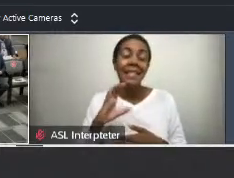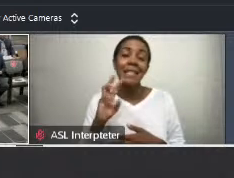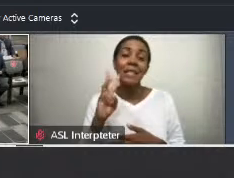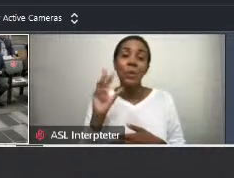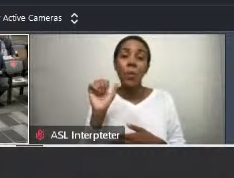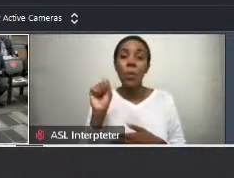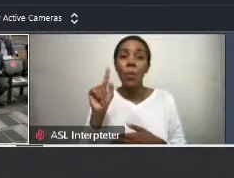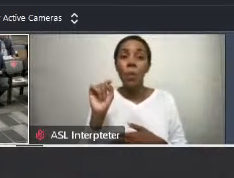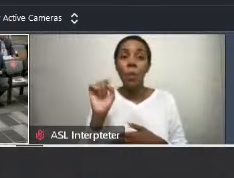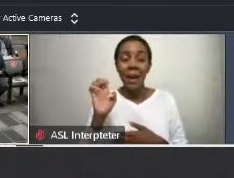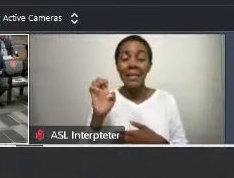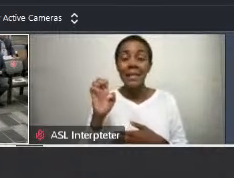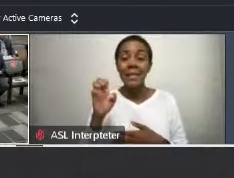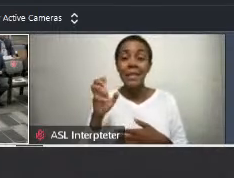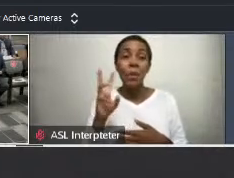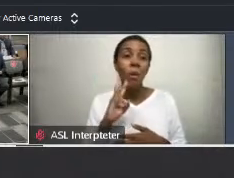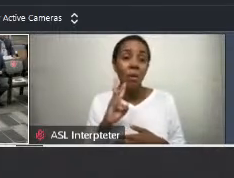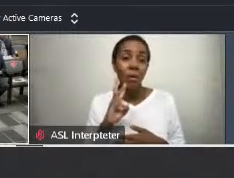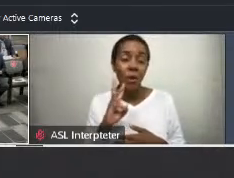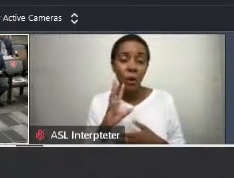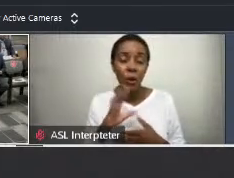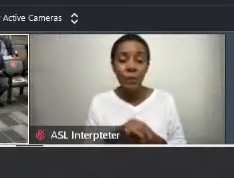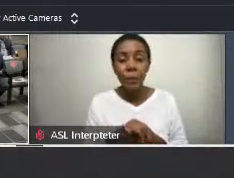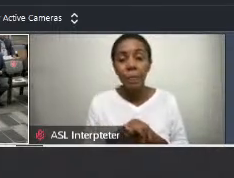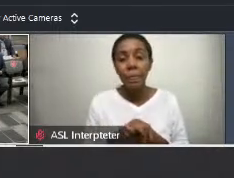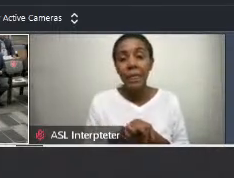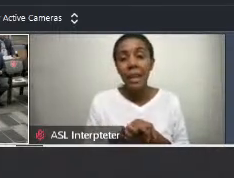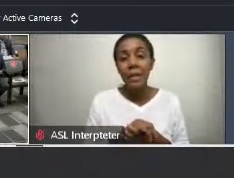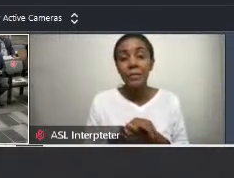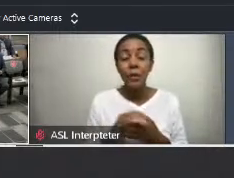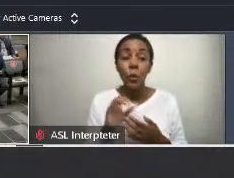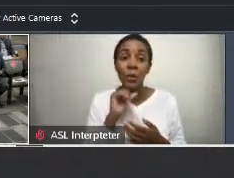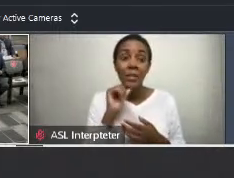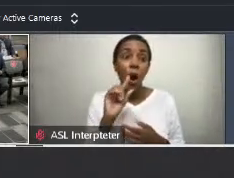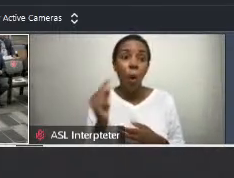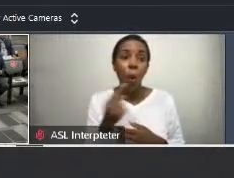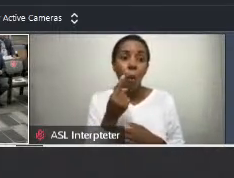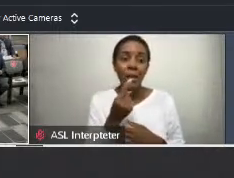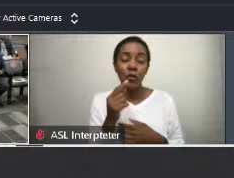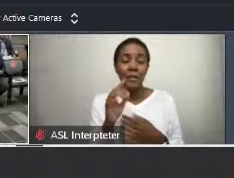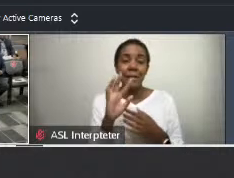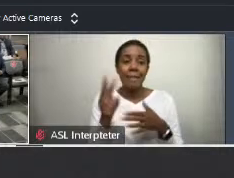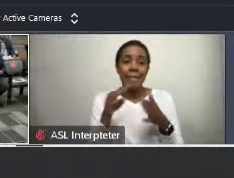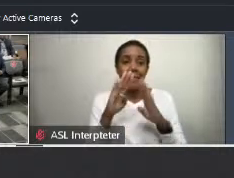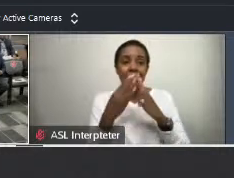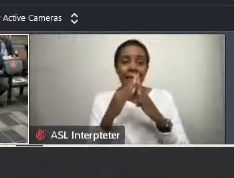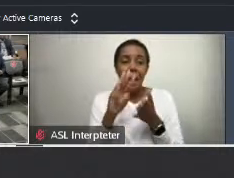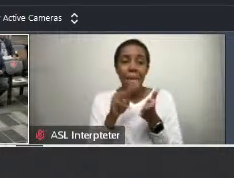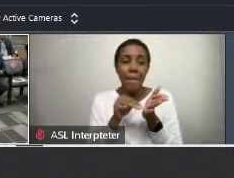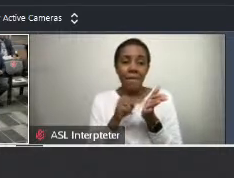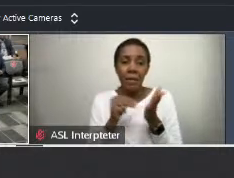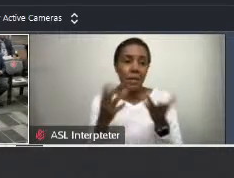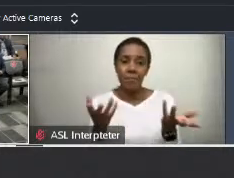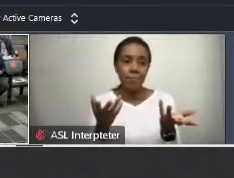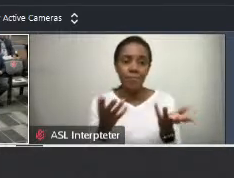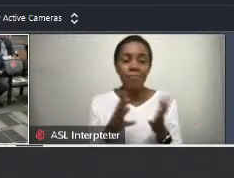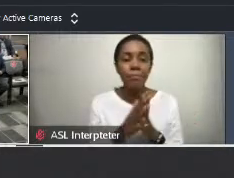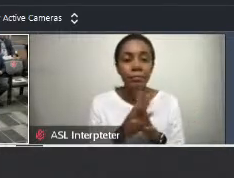So our reach is far beyond just our municipal Shelby County, municipal city of Memphis. This is reviewed